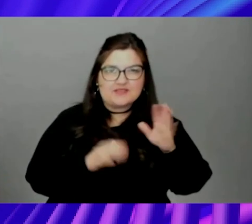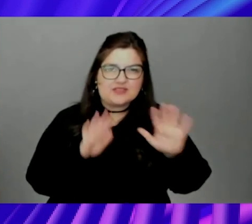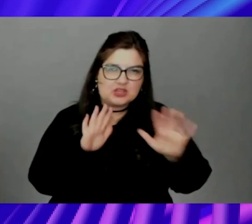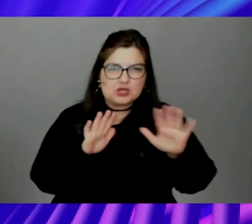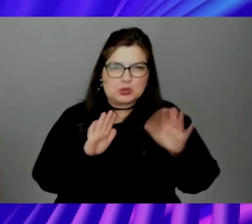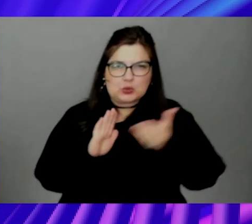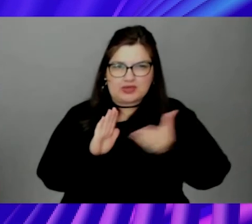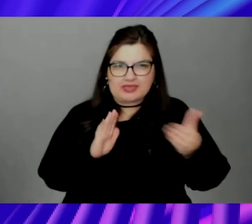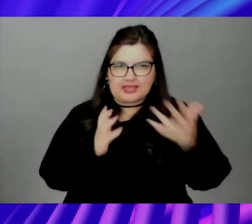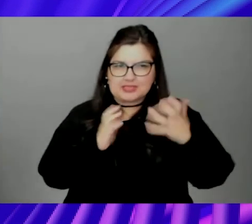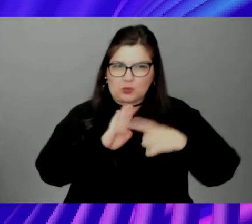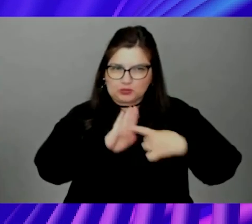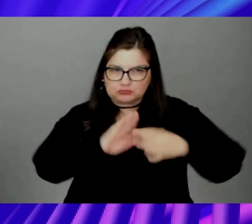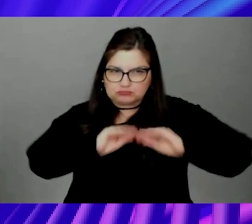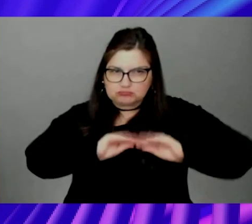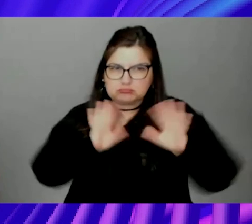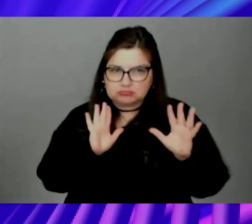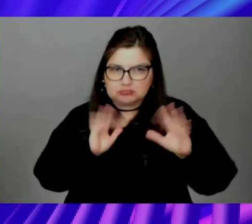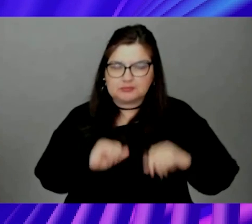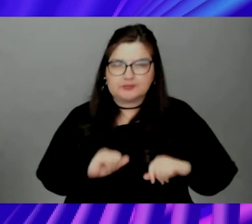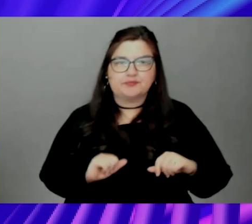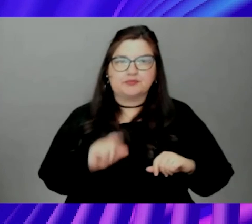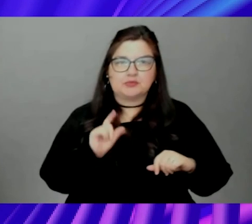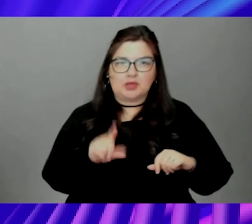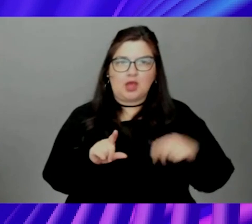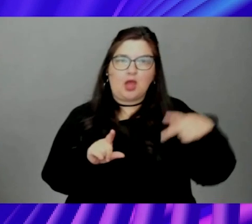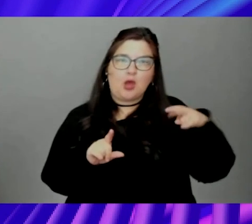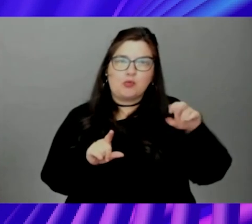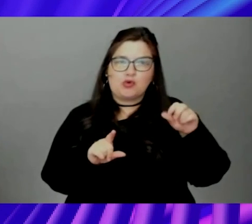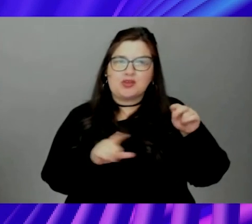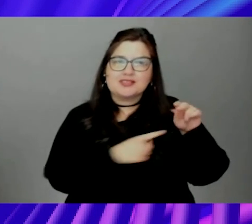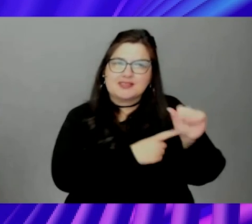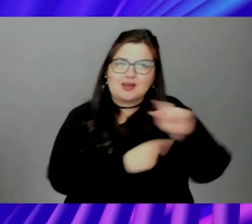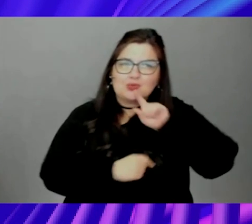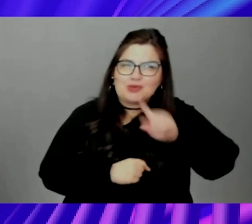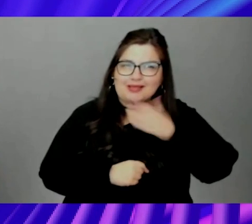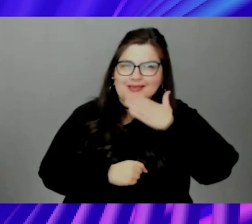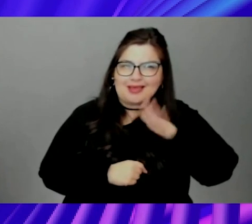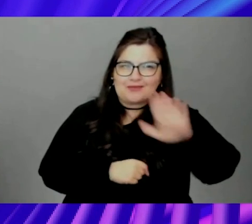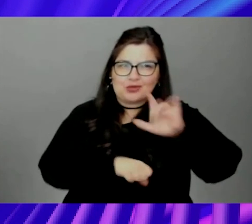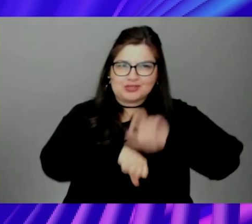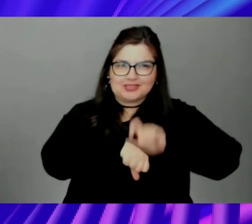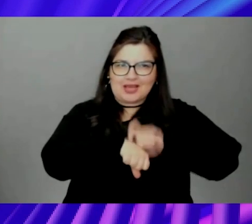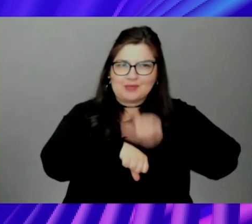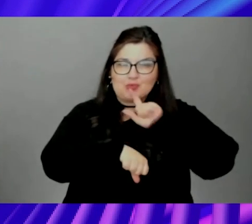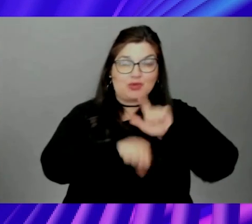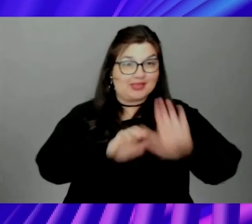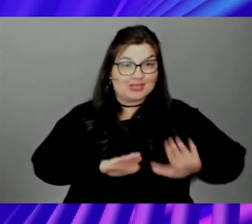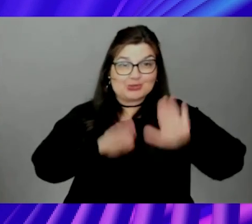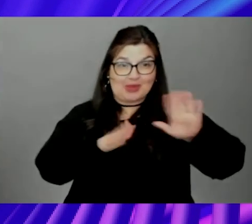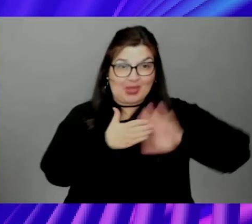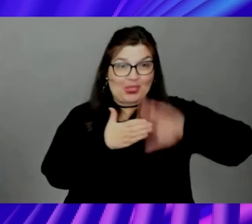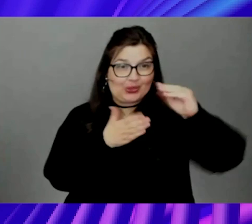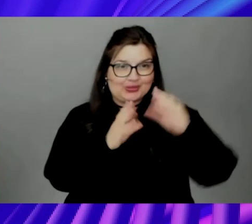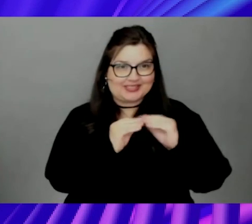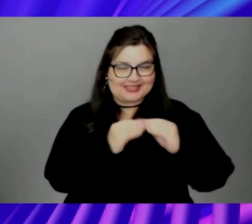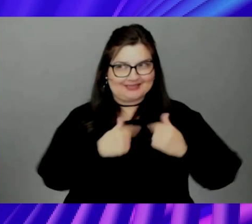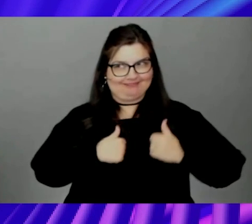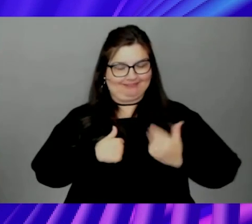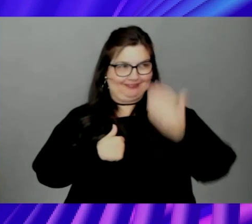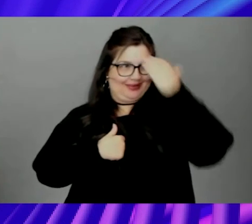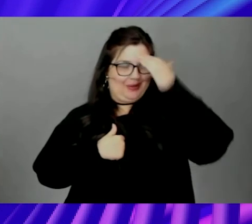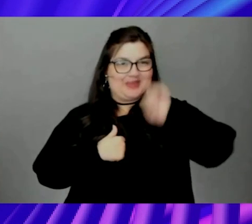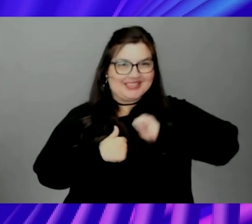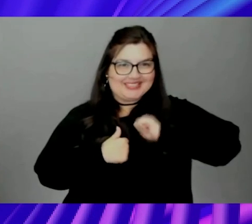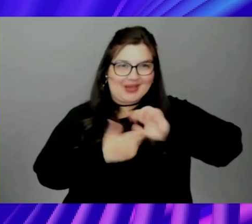there. Prashana, I really want to thank you for your time. We had a great learning session. I learned a lot. I know that much. But again,